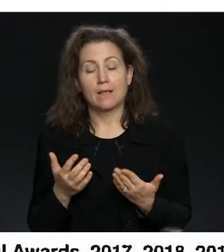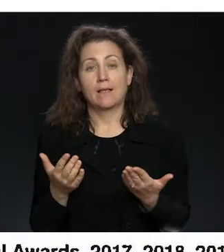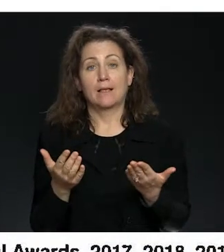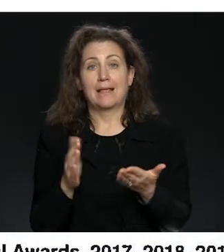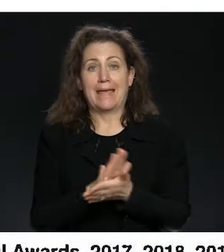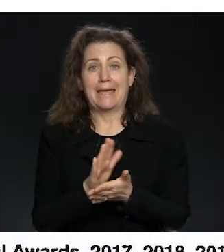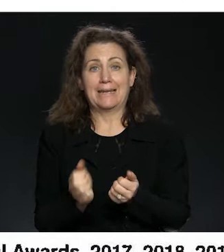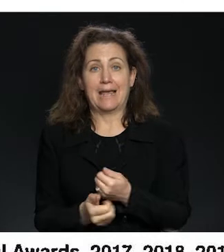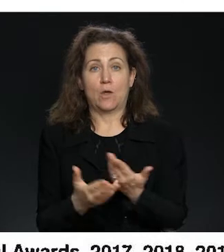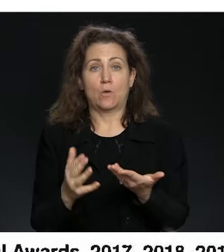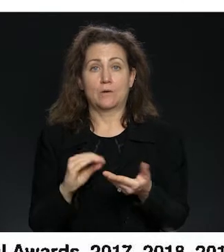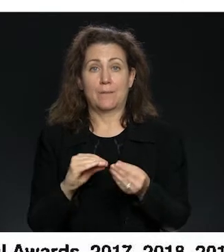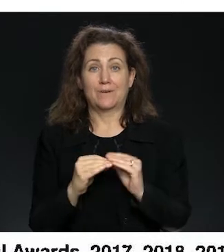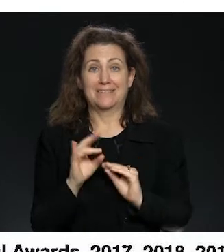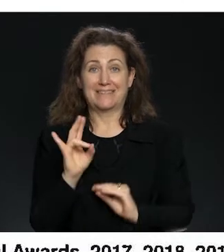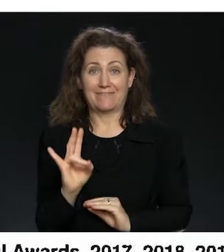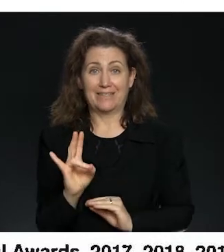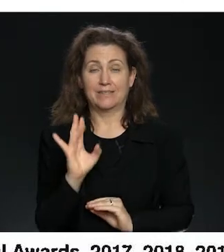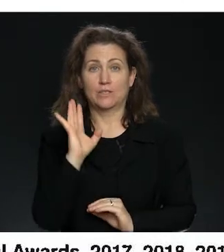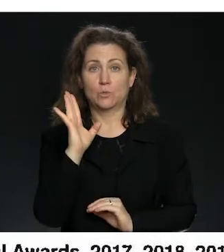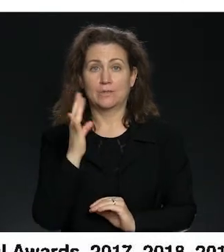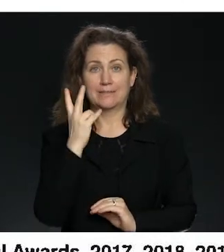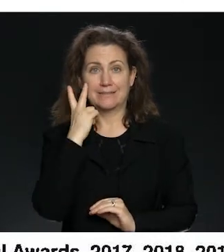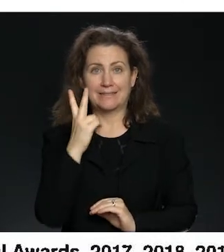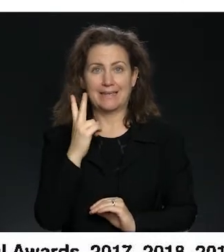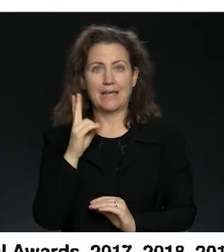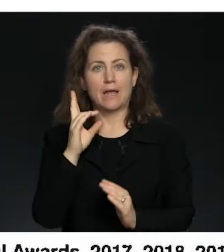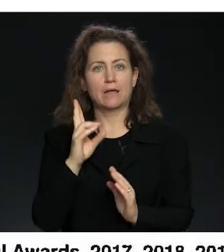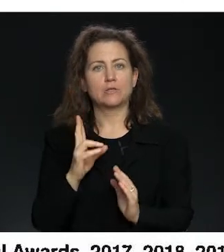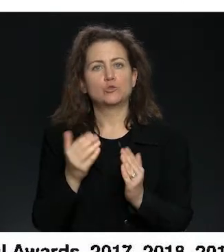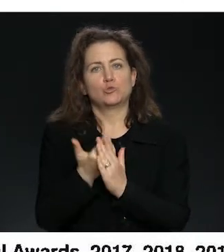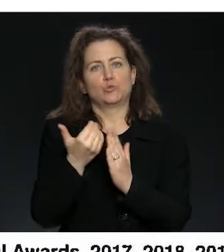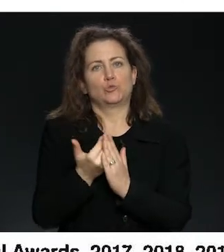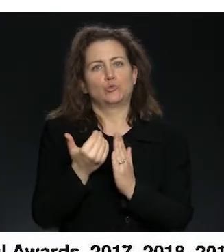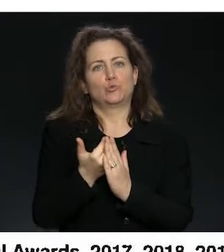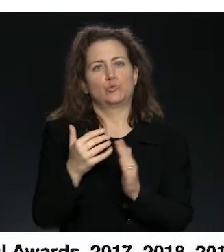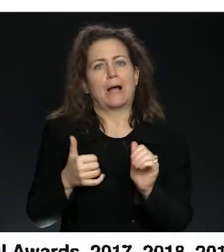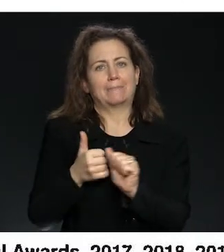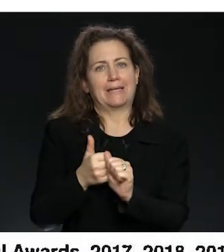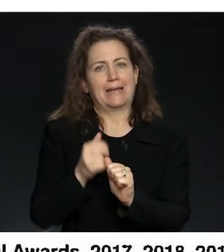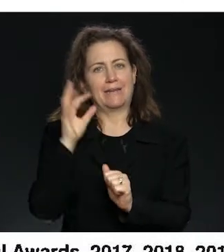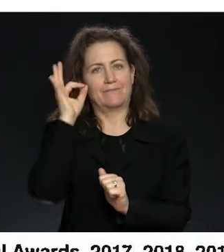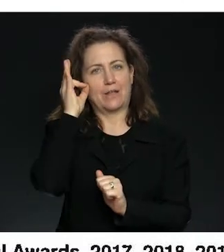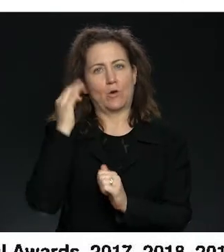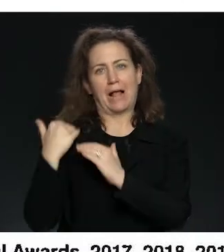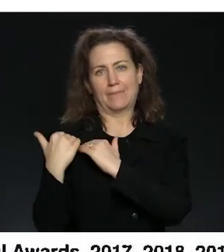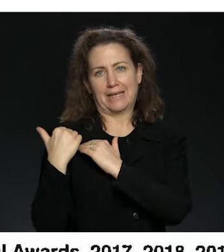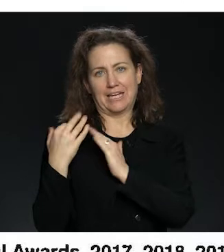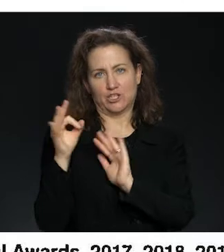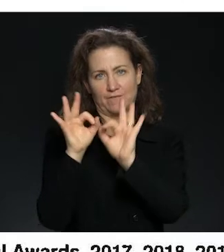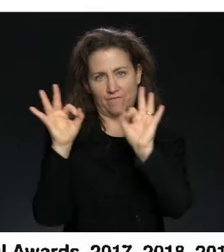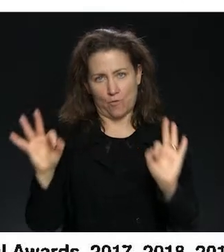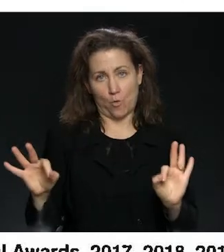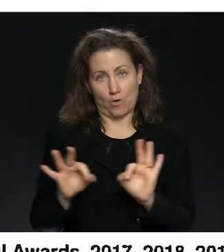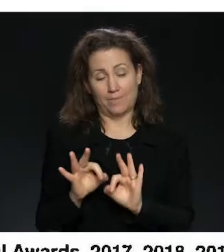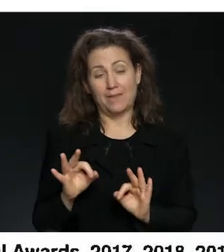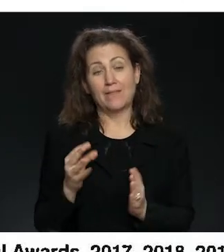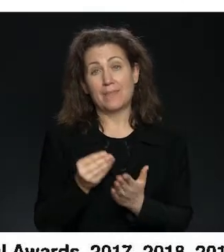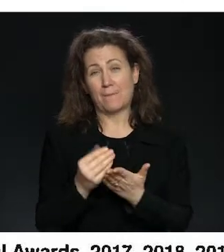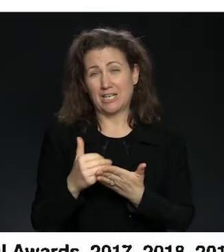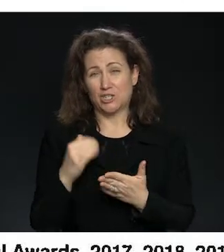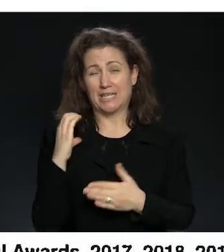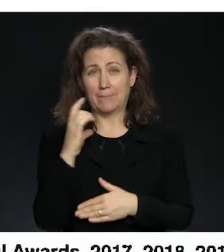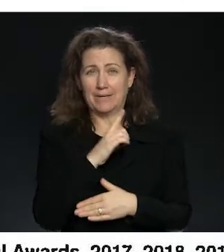an updated federal obligation form. It was determined by the Budget Committee that the council could allot